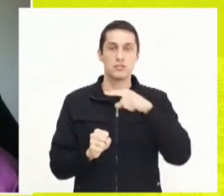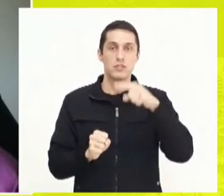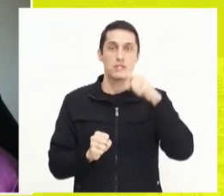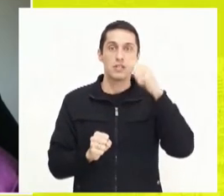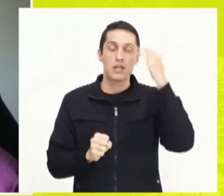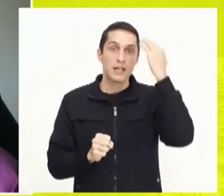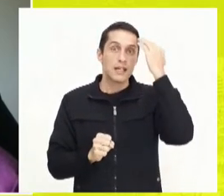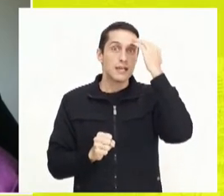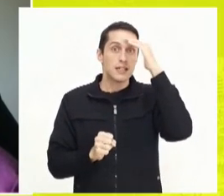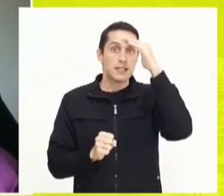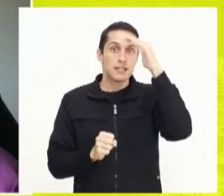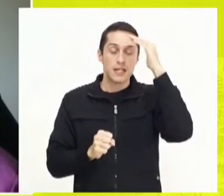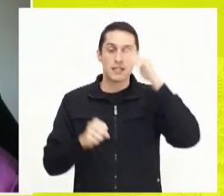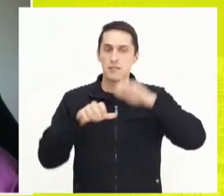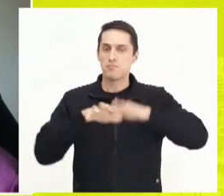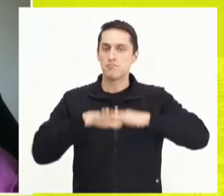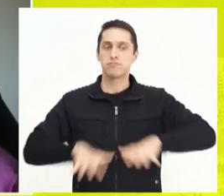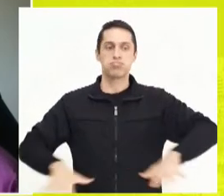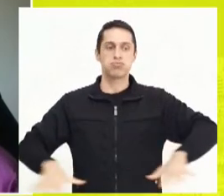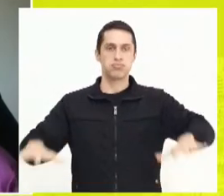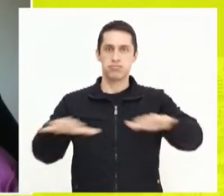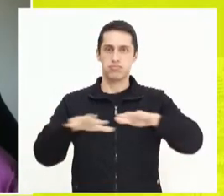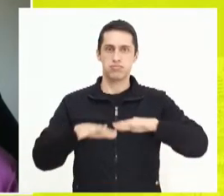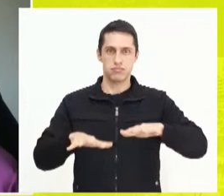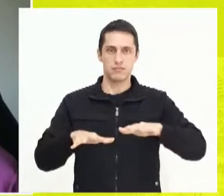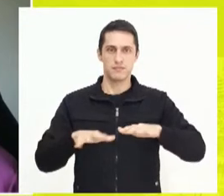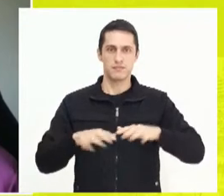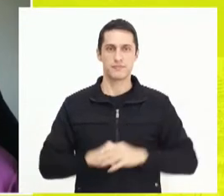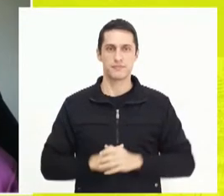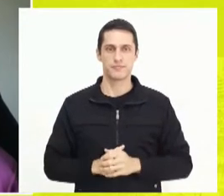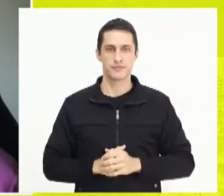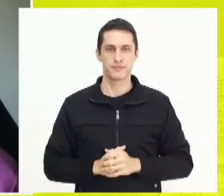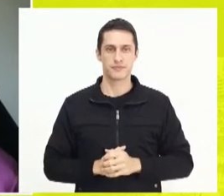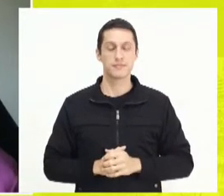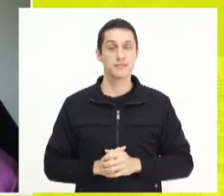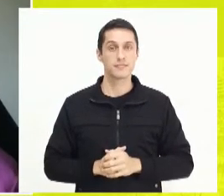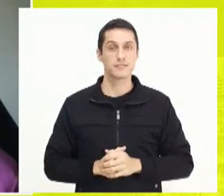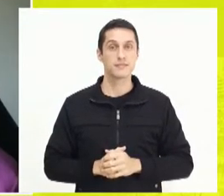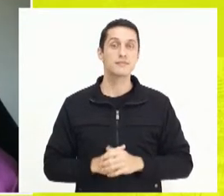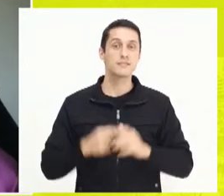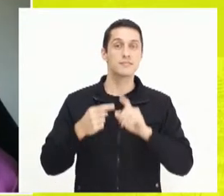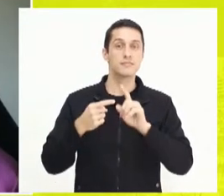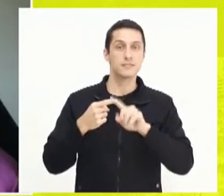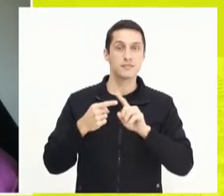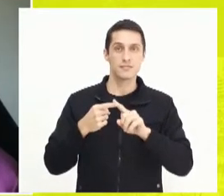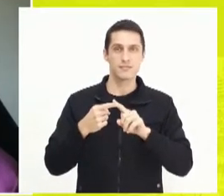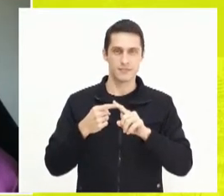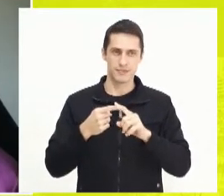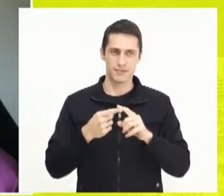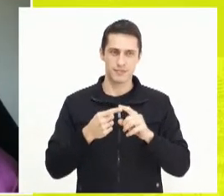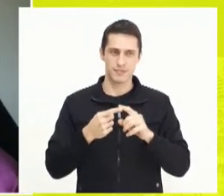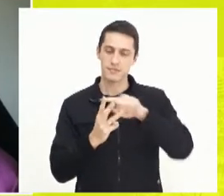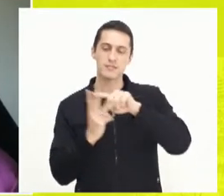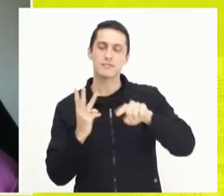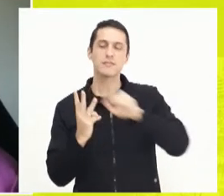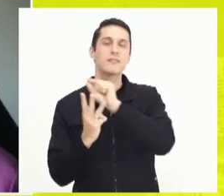an academic immersion but let's make this as kind like a